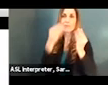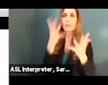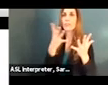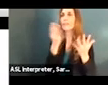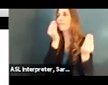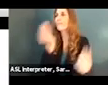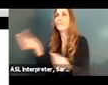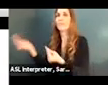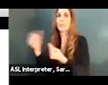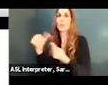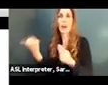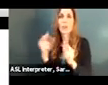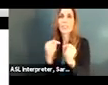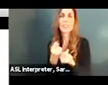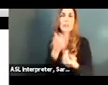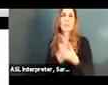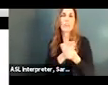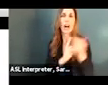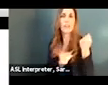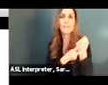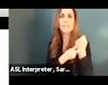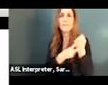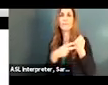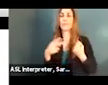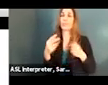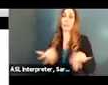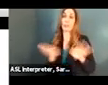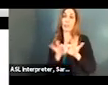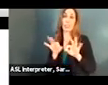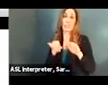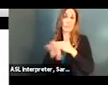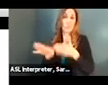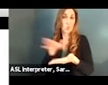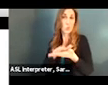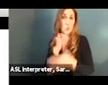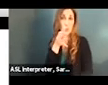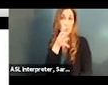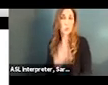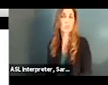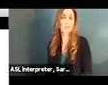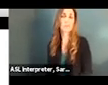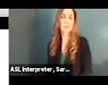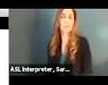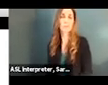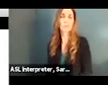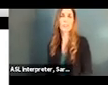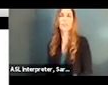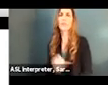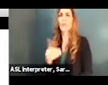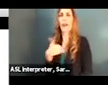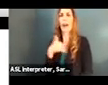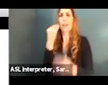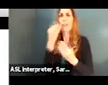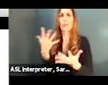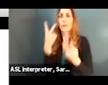members and have it for the kiddos' records, especially when they're going into school. so that then they have that information to